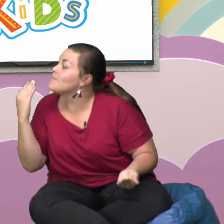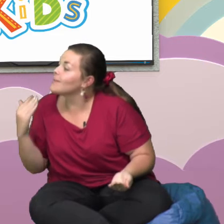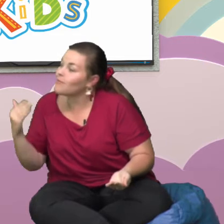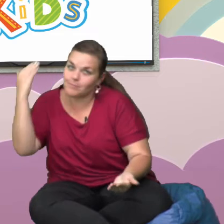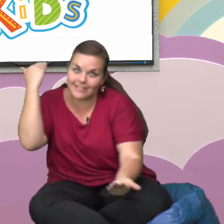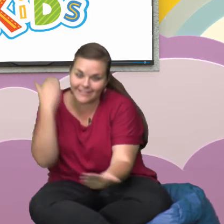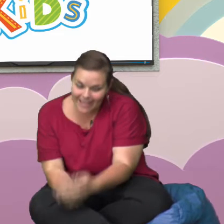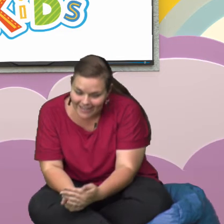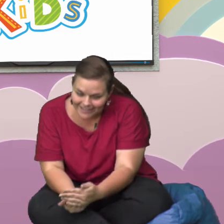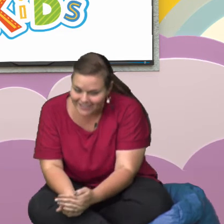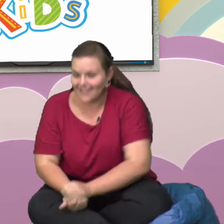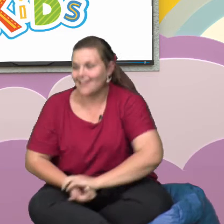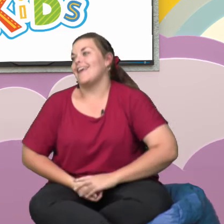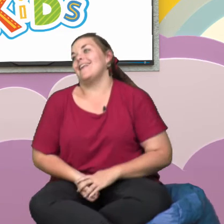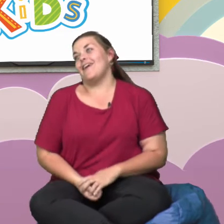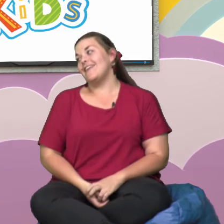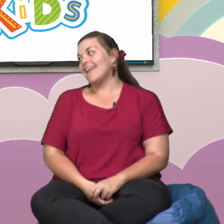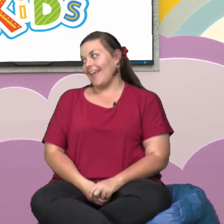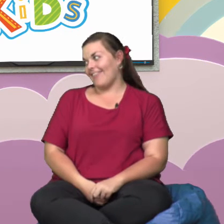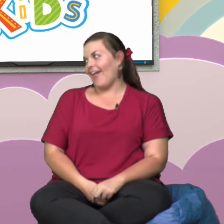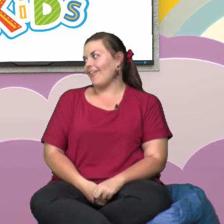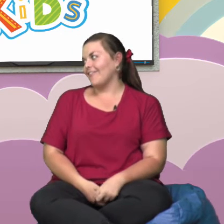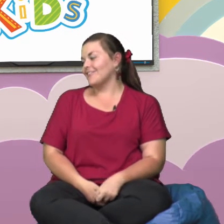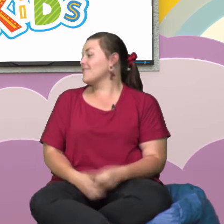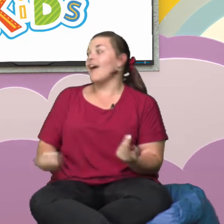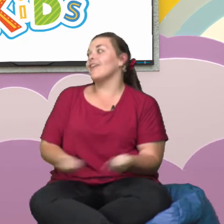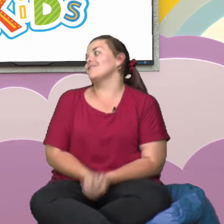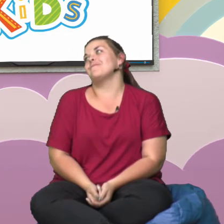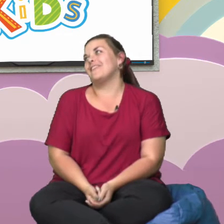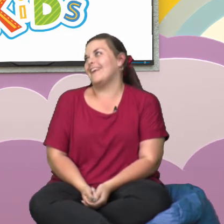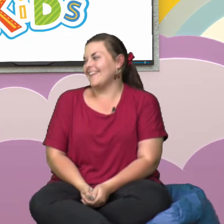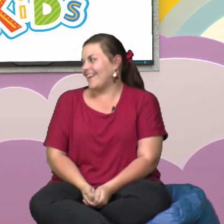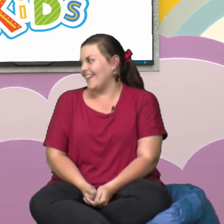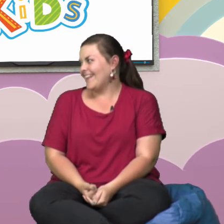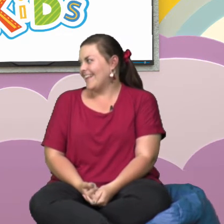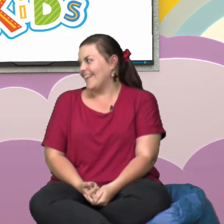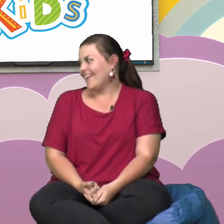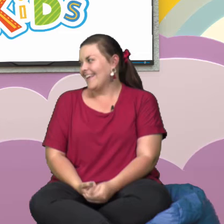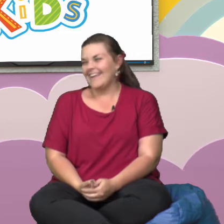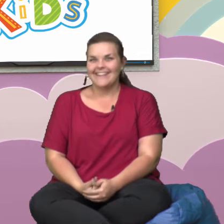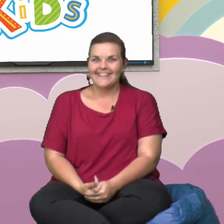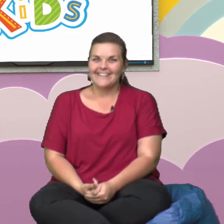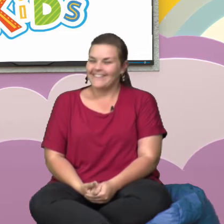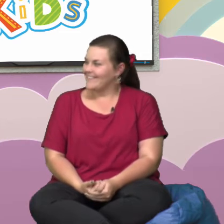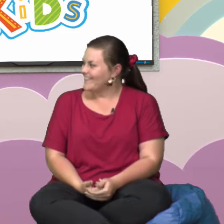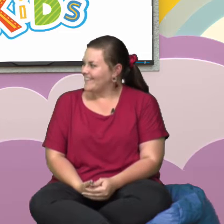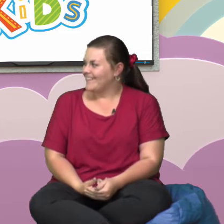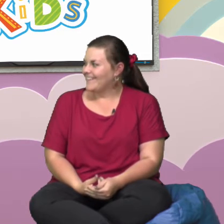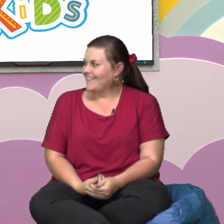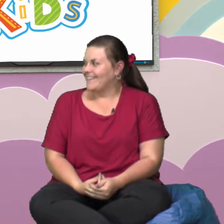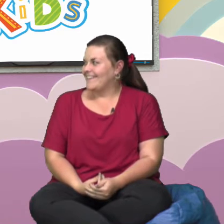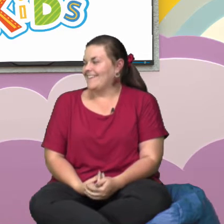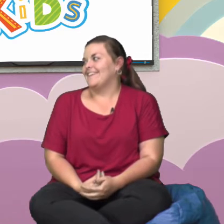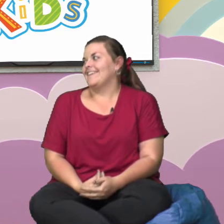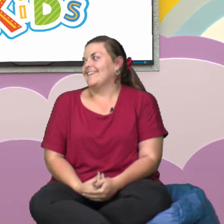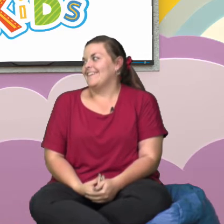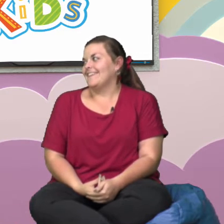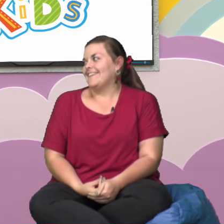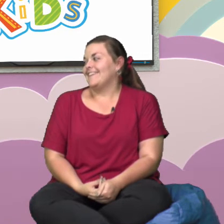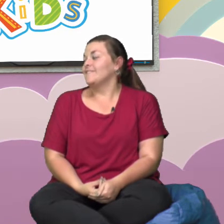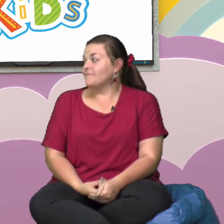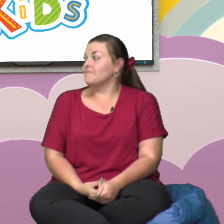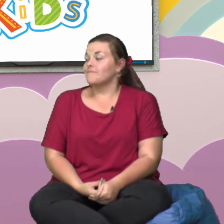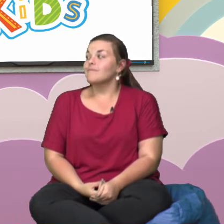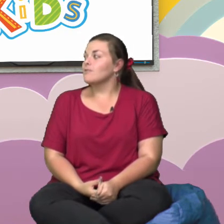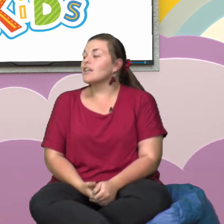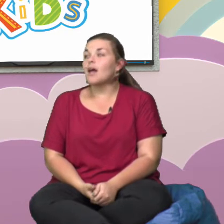sê juffrou moet sy vir hom sit en nou leer hy tel. So vandag gaan ons almal So, leer ek tel. dink ek moet ook saam met Rivaldo gaan sit, dat teacher moet sy vir my